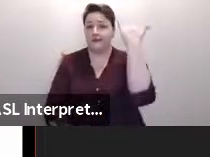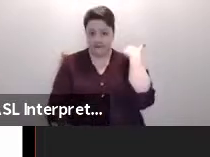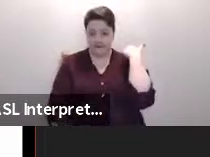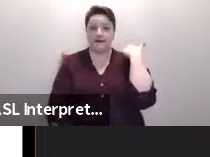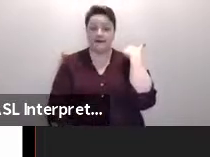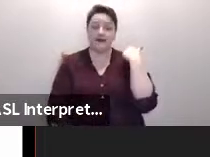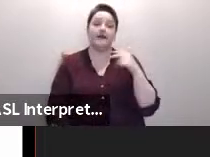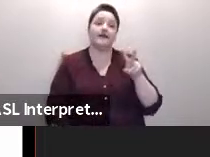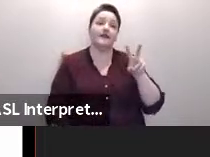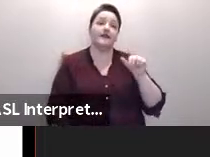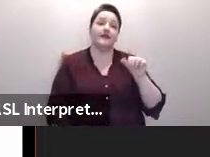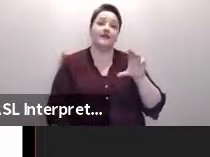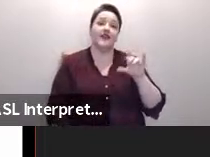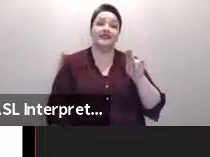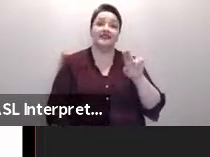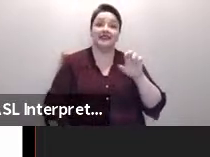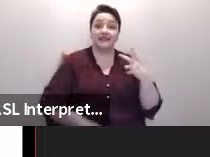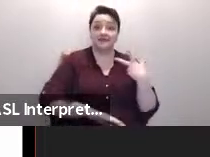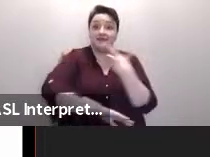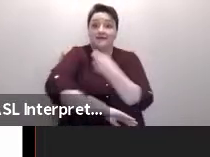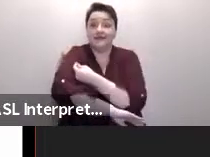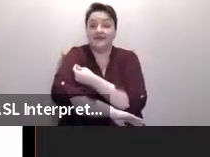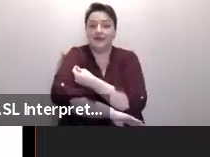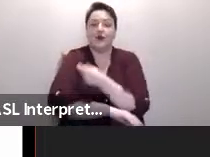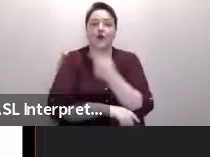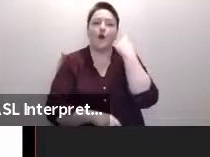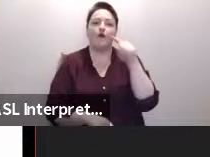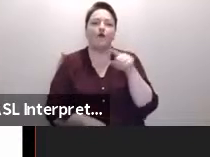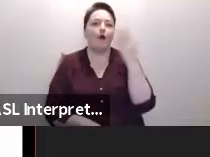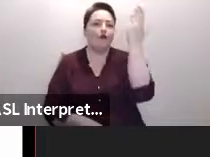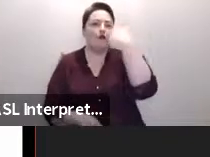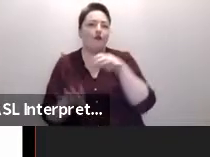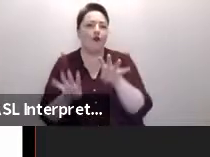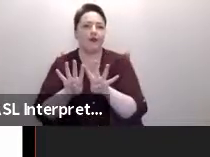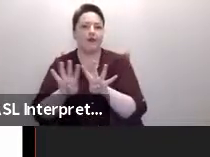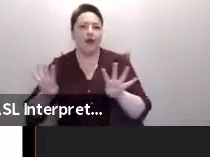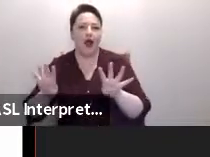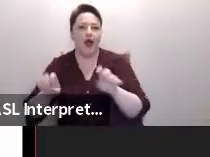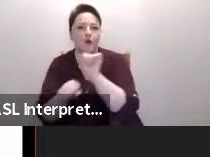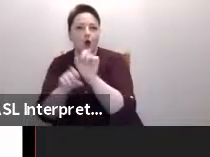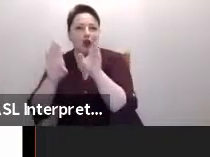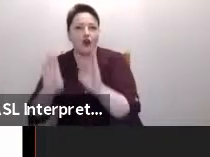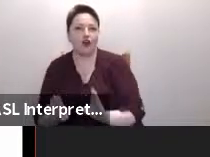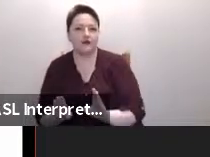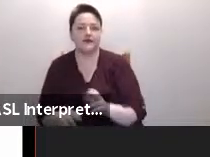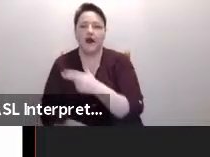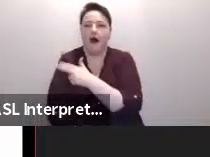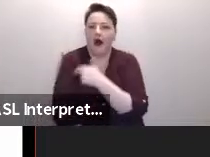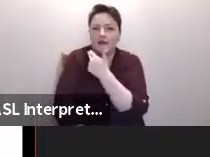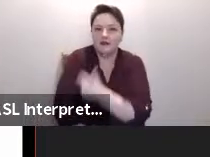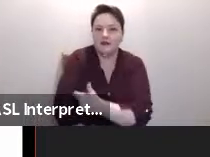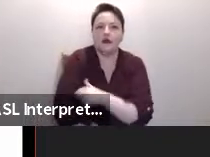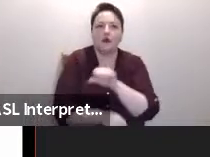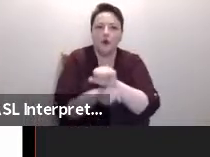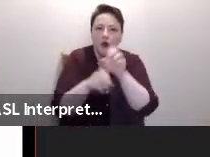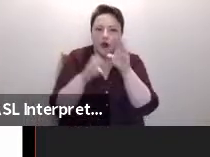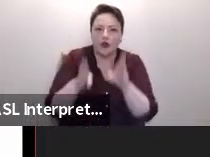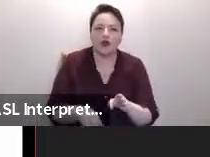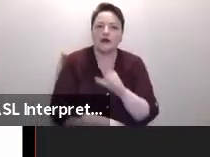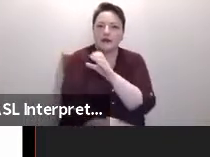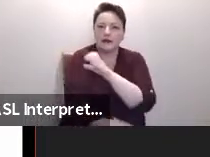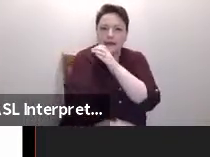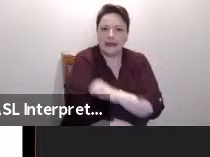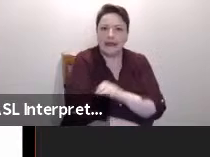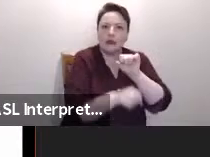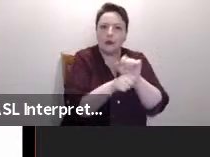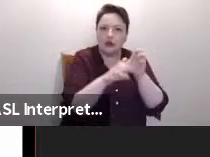given to frontline workers, people working in hospitals and clinics, and then we continued as